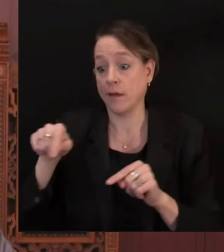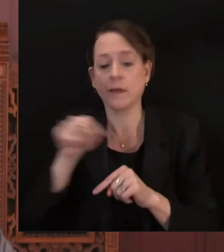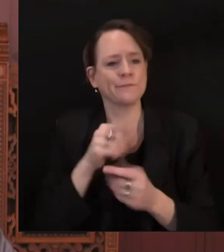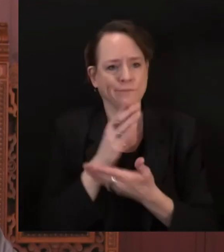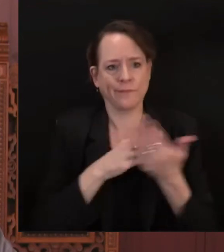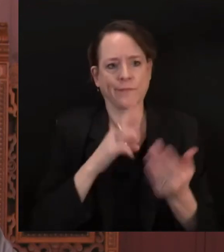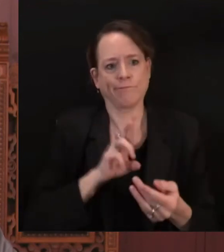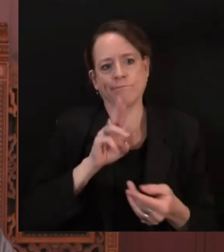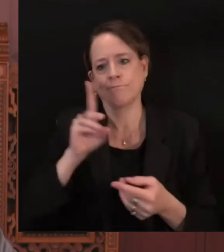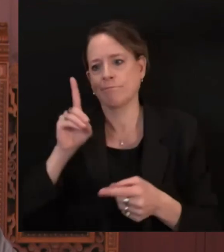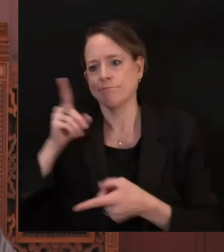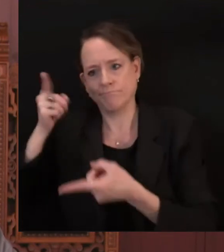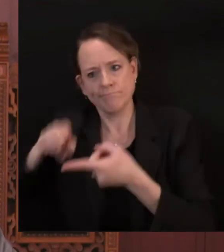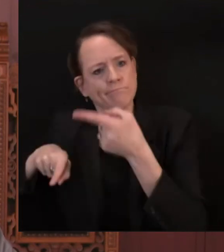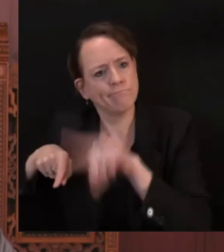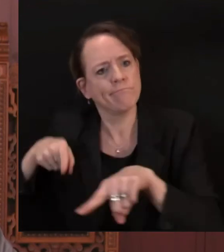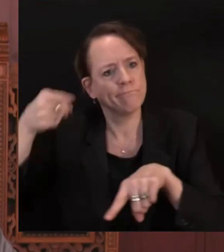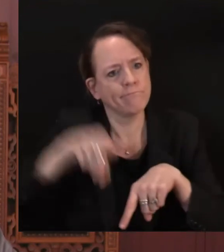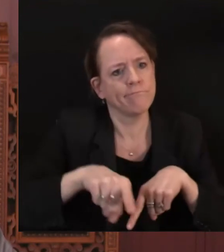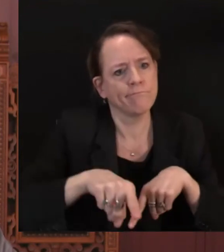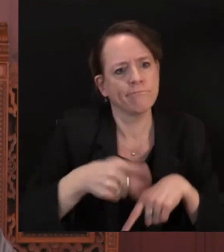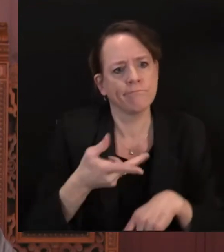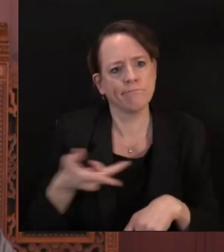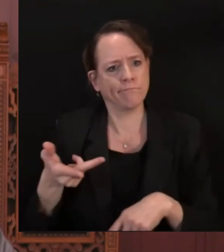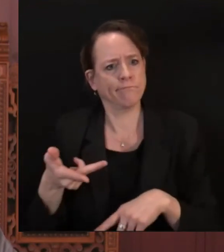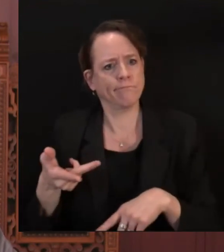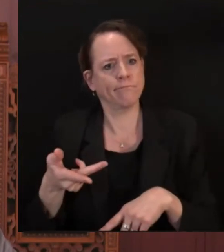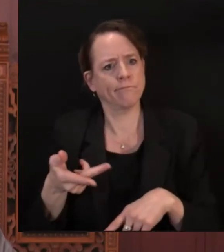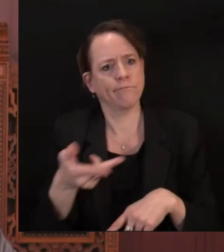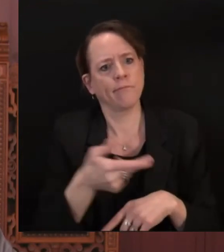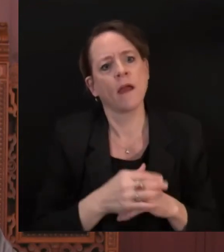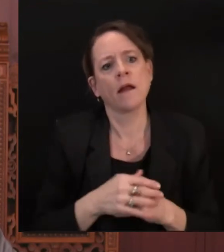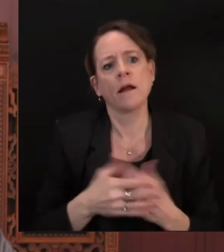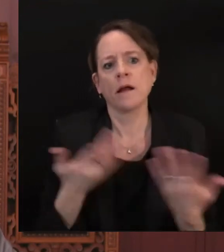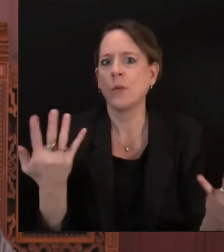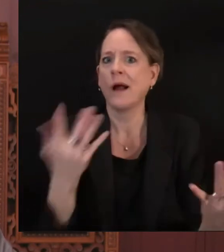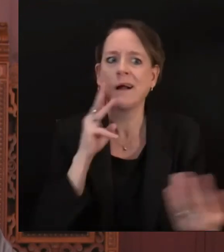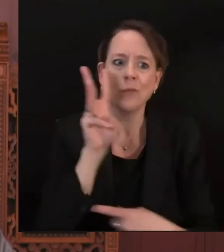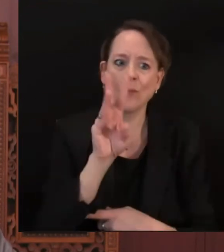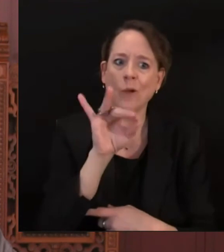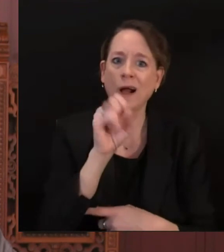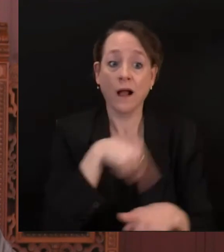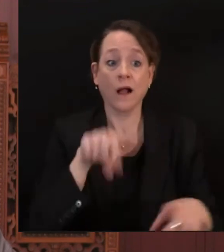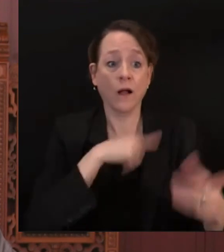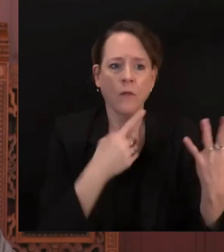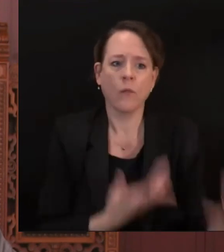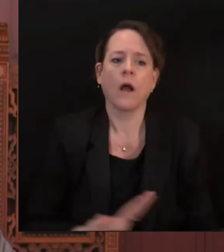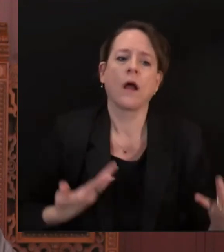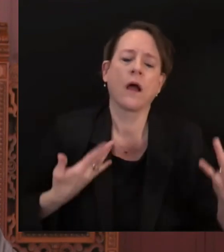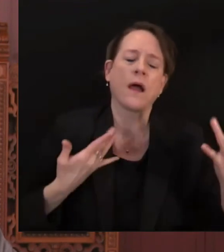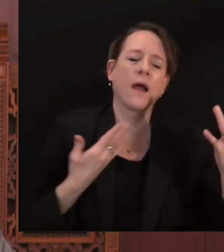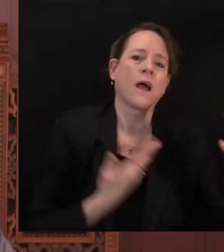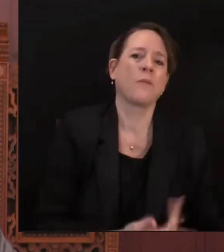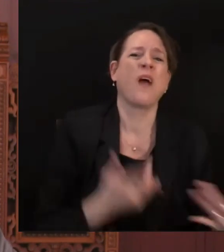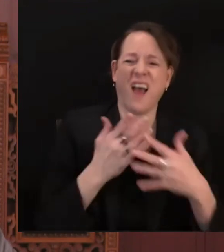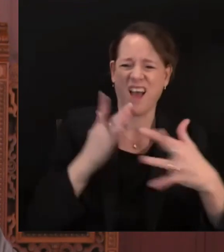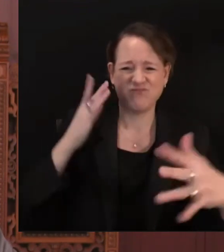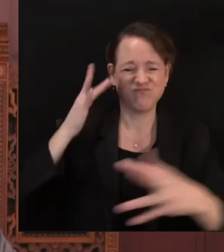for 200 plus days, 230 or more days for something to happen. We can make something